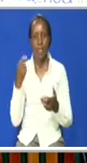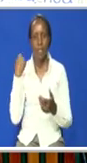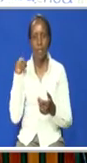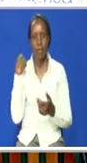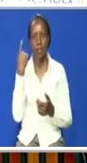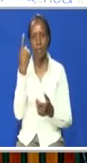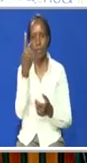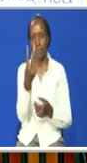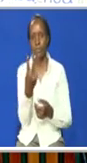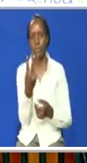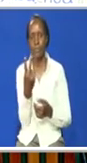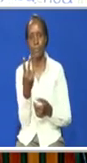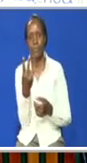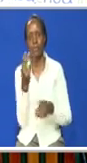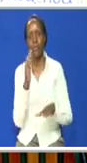Good.